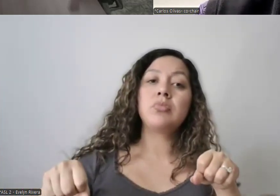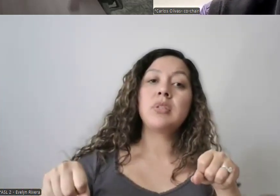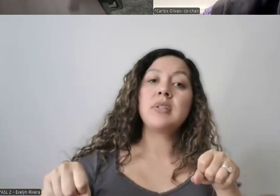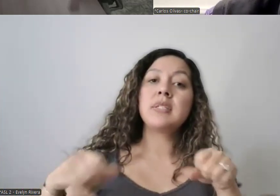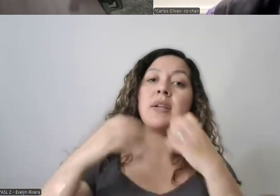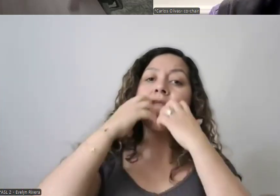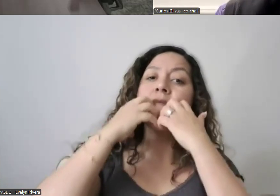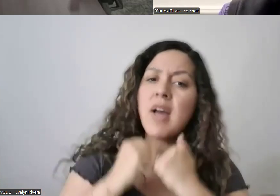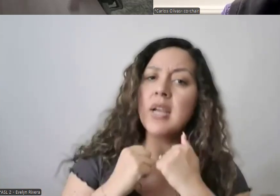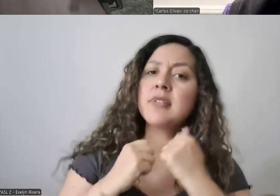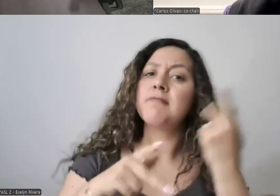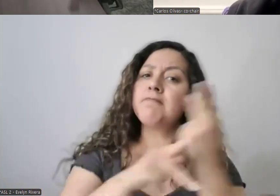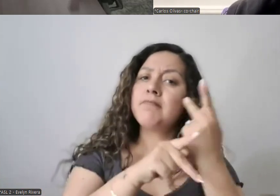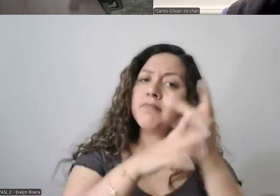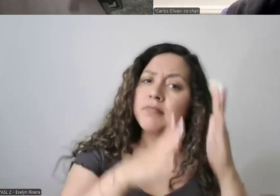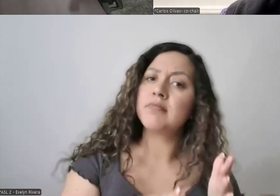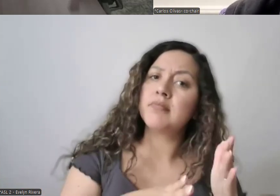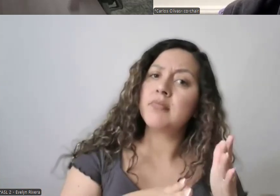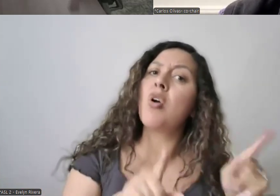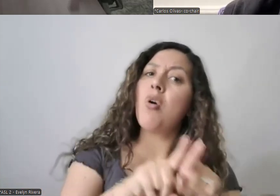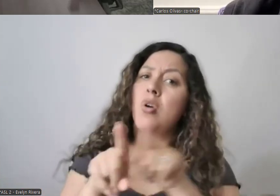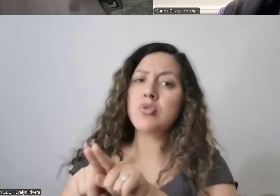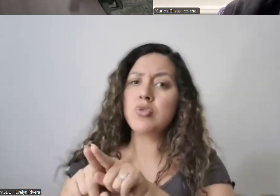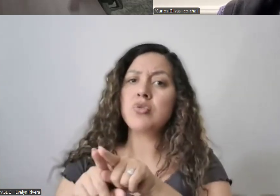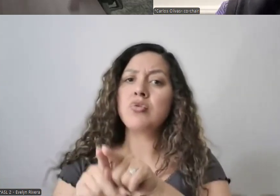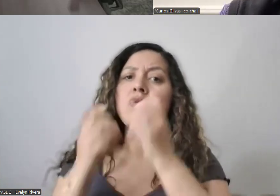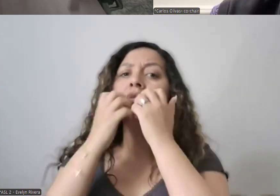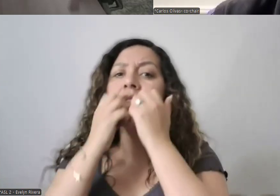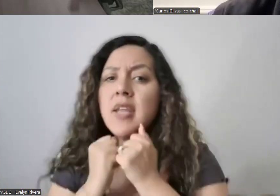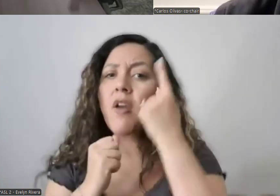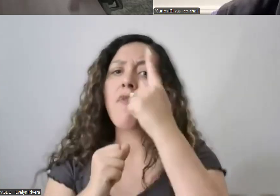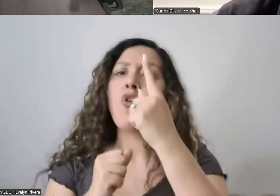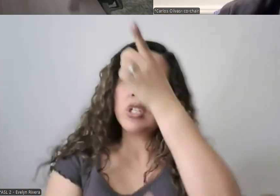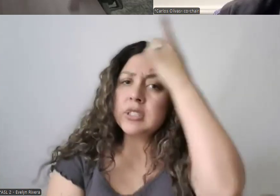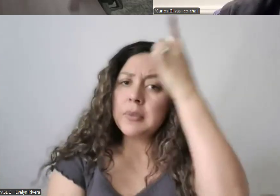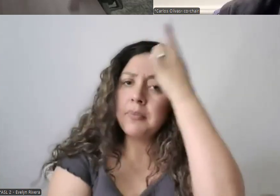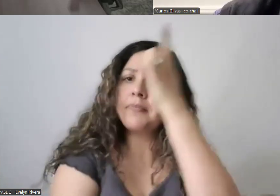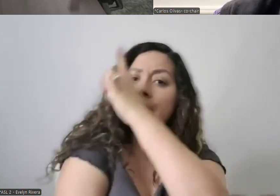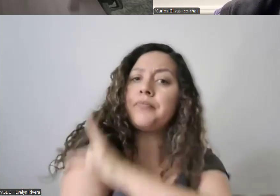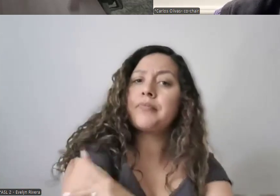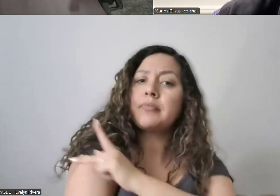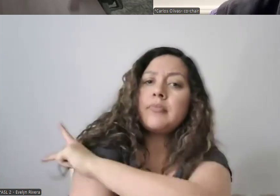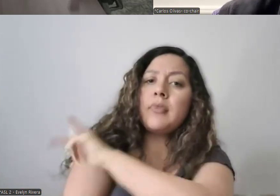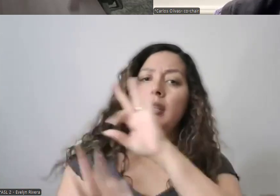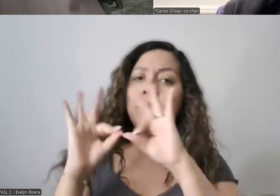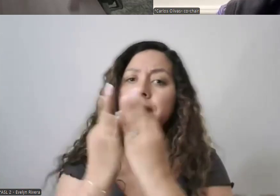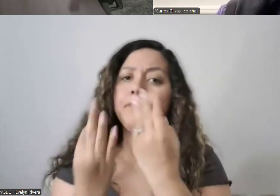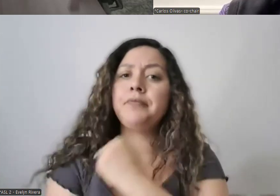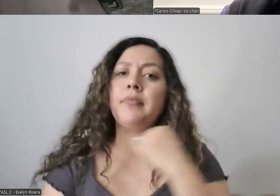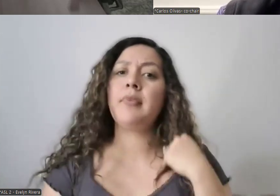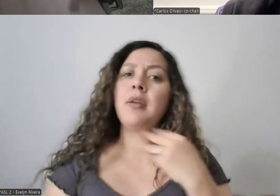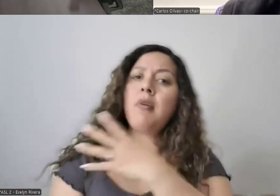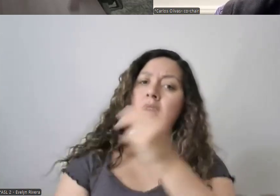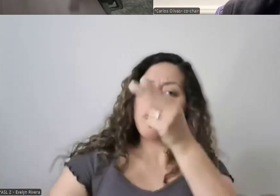validate the caregiver and validate the person living with the dementia and highlighting them